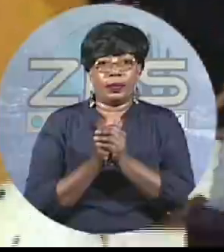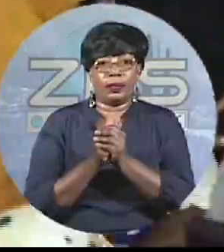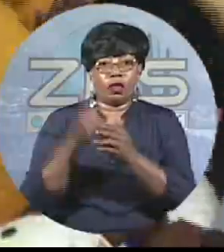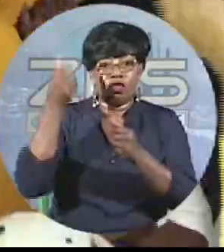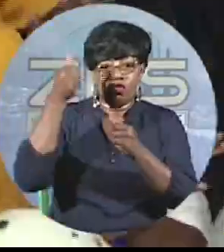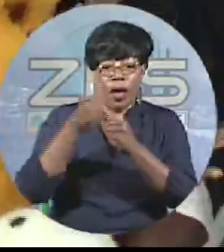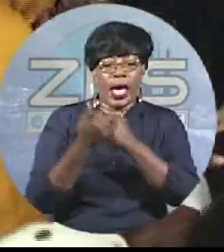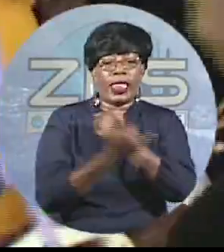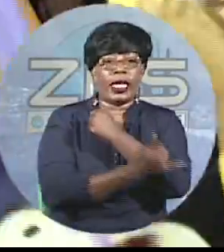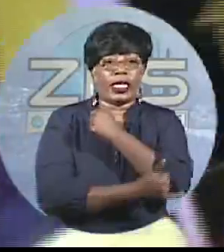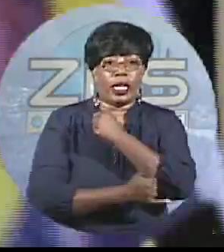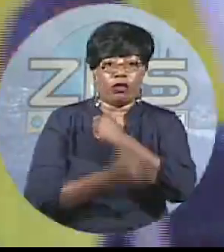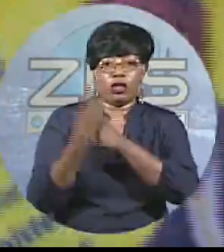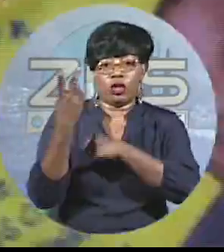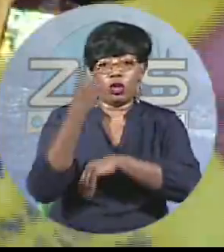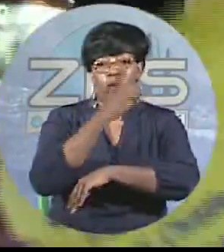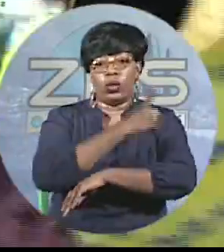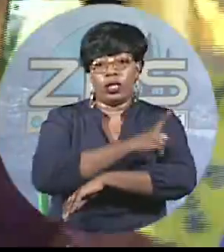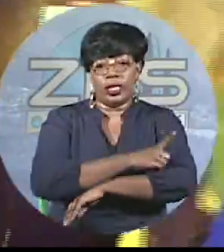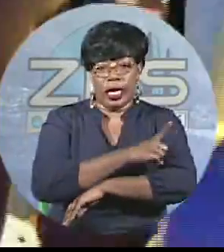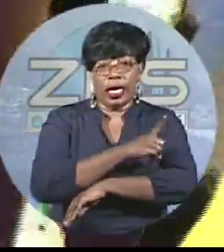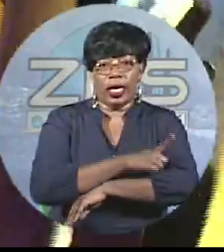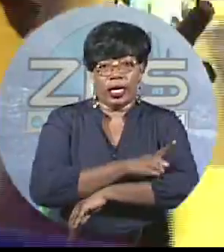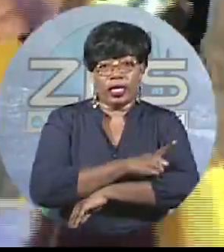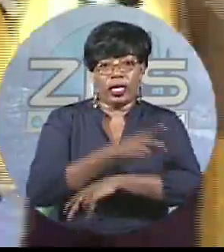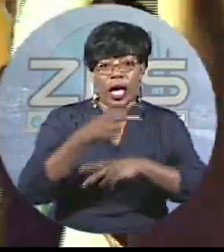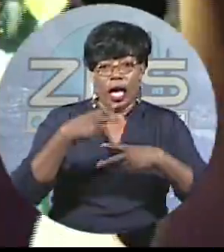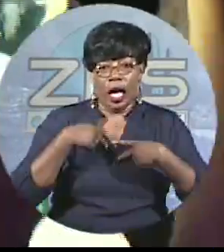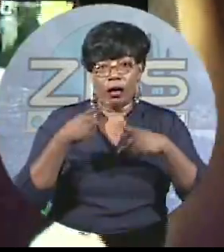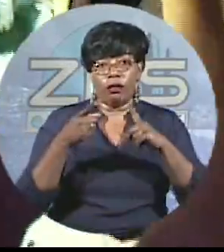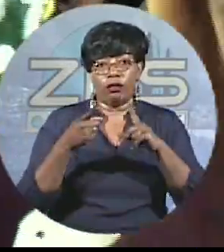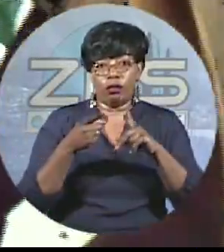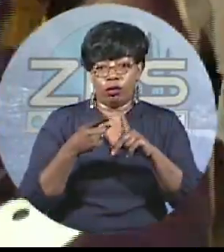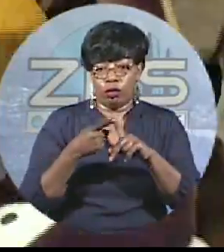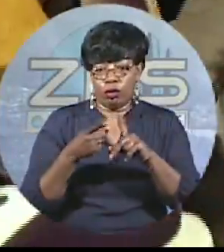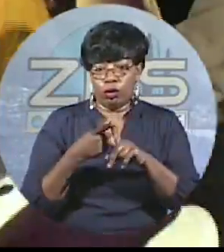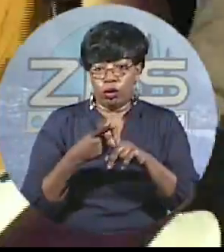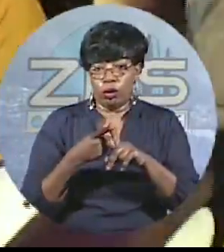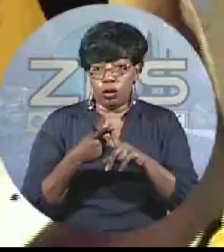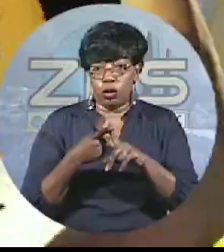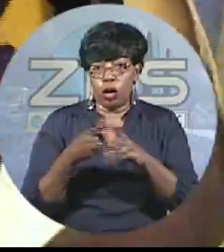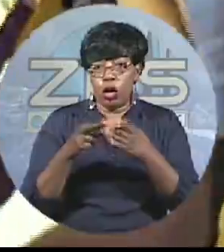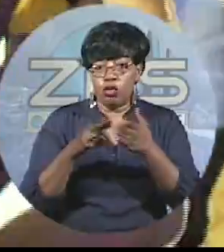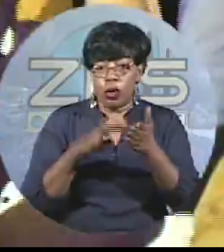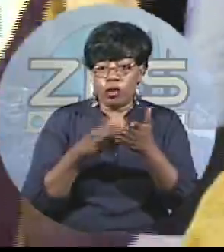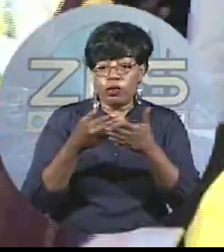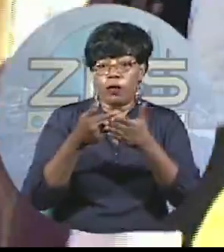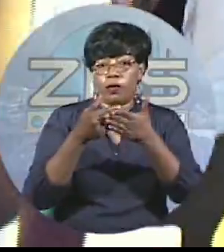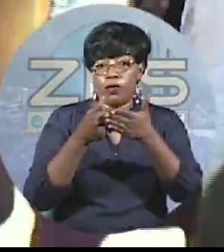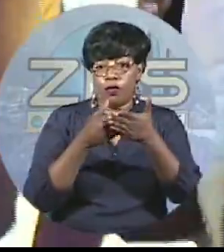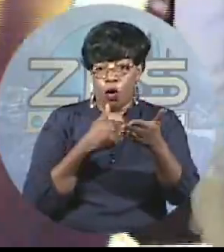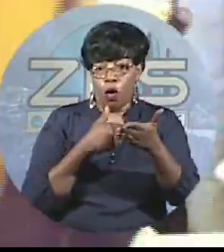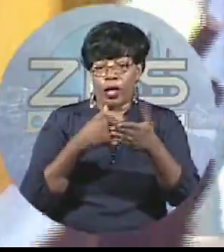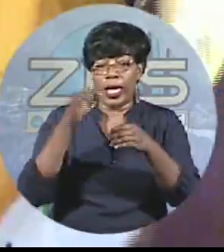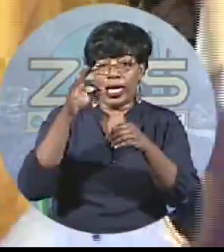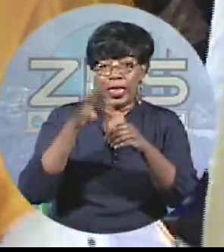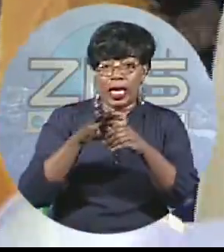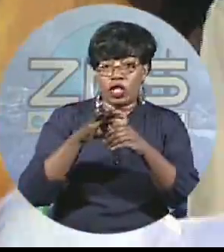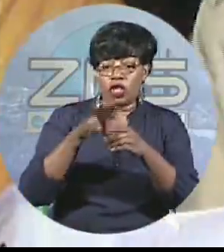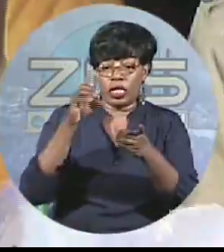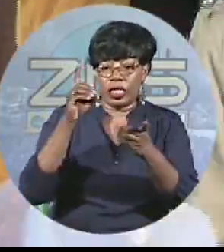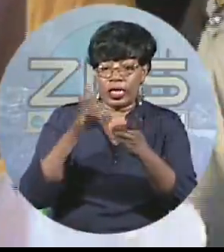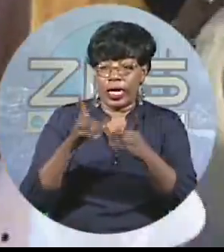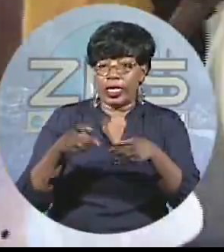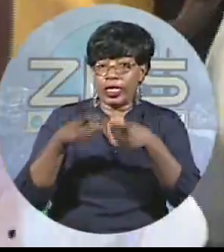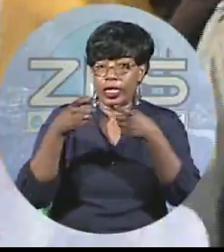reminded the country of the 2 days left to register, Saturday and Monday, before the election date is revealed. But when the Prime